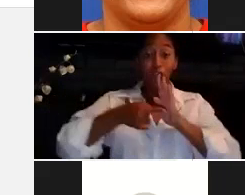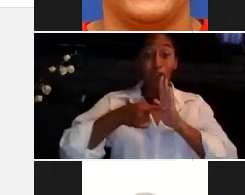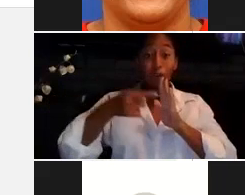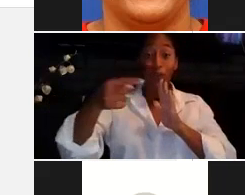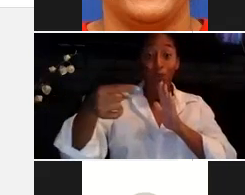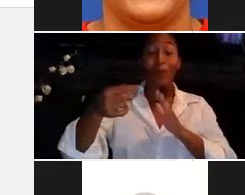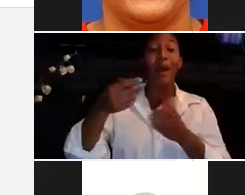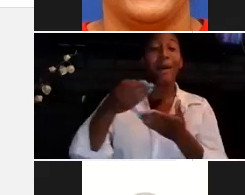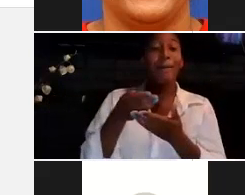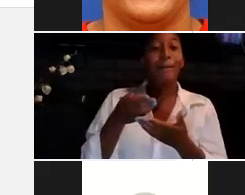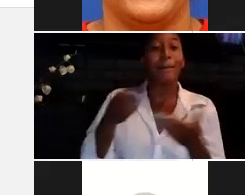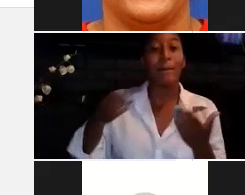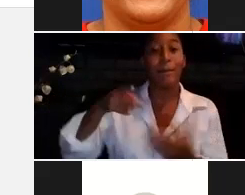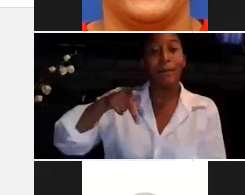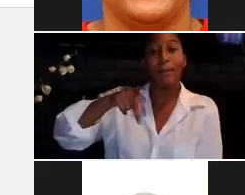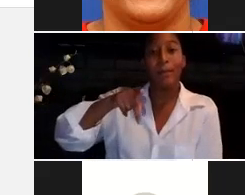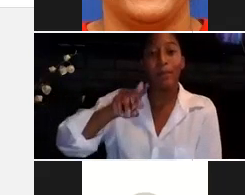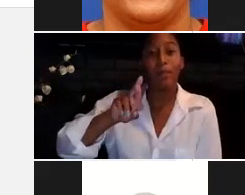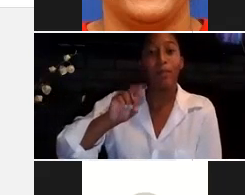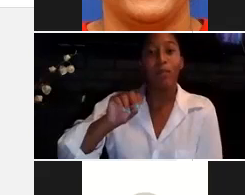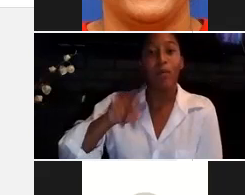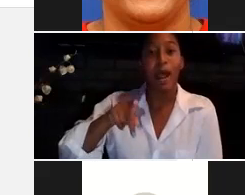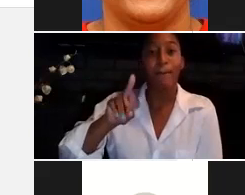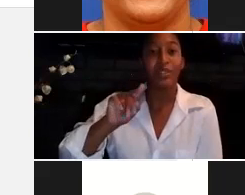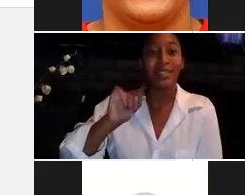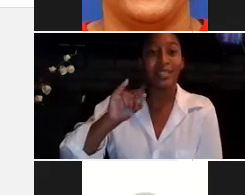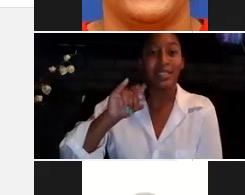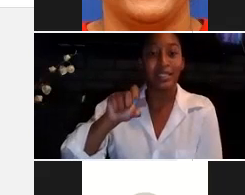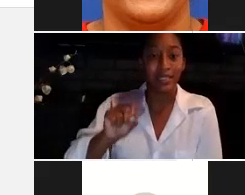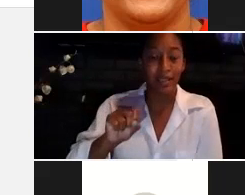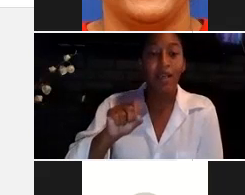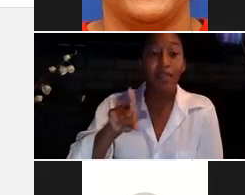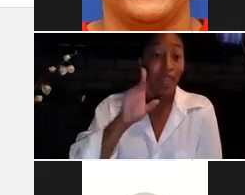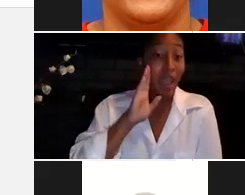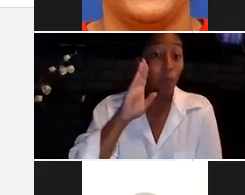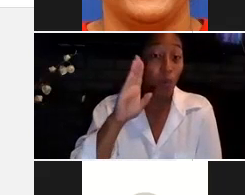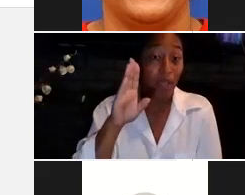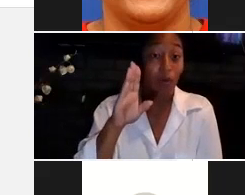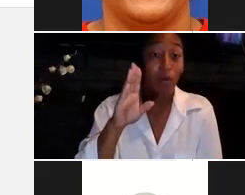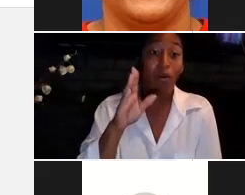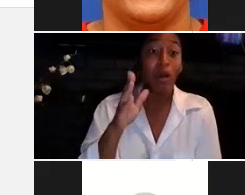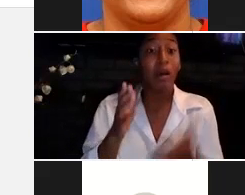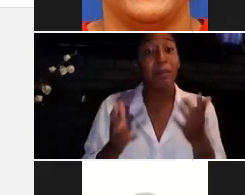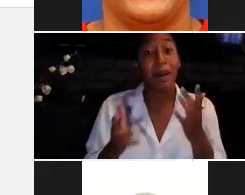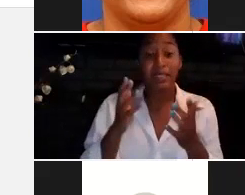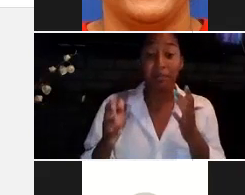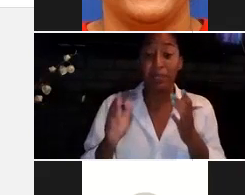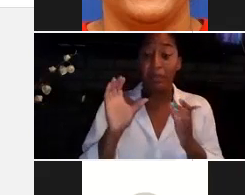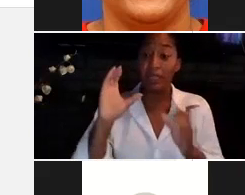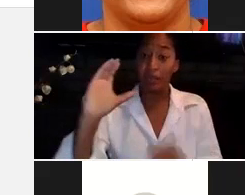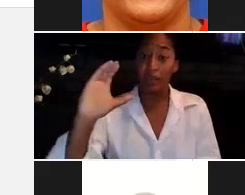measurement, we can put them in a category. It's either a scalar property or a vector property.